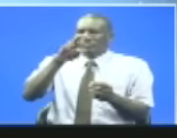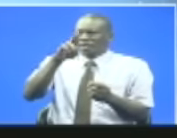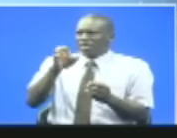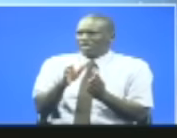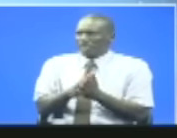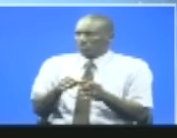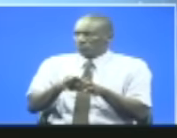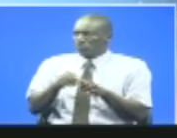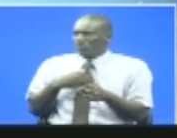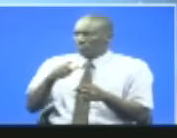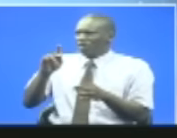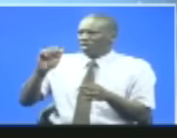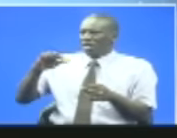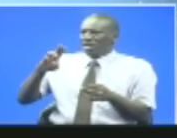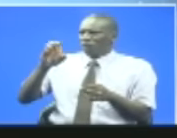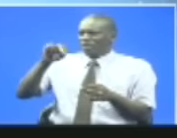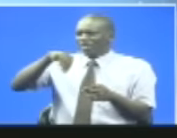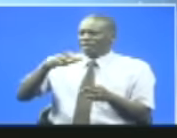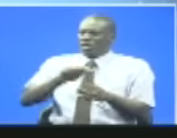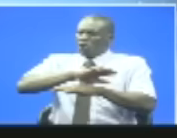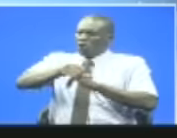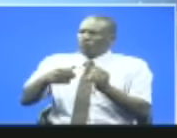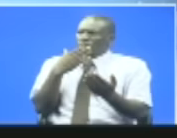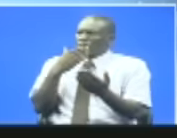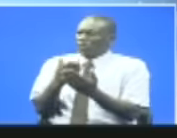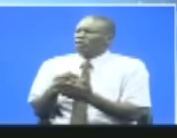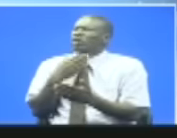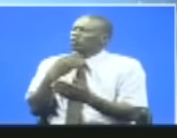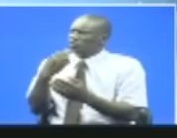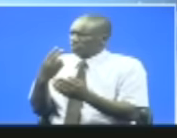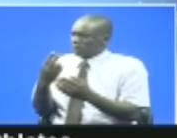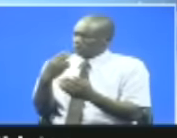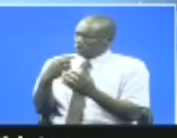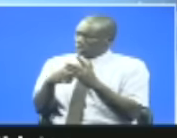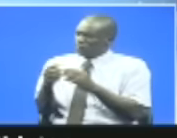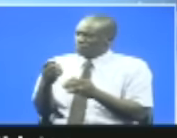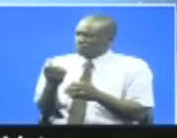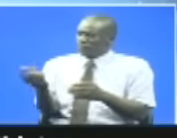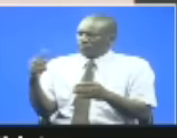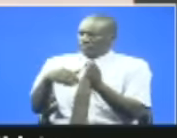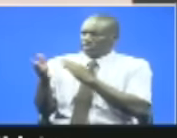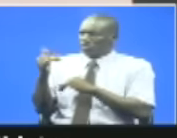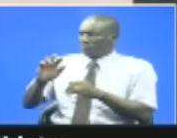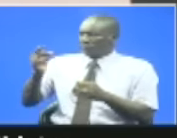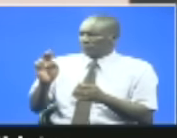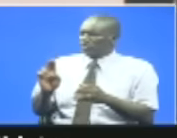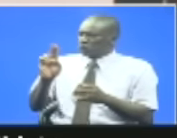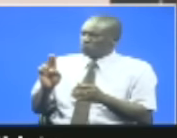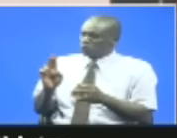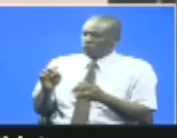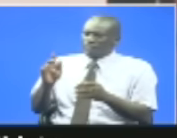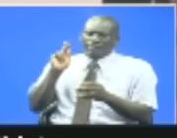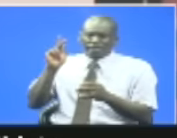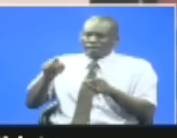Professor Kagwanja as well. All of you, thank you so much for coming in this evening. I want to start off with a few days ago, President Kenyatta in Kisii accused Raila